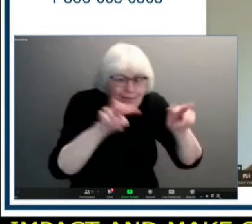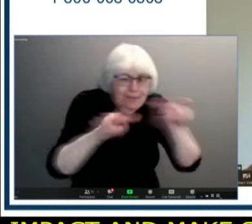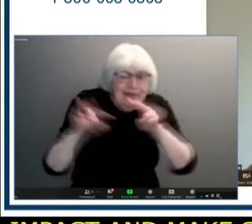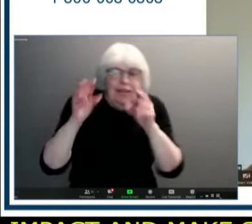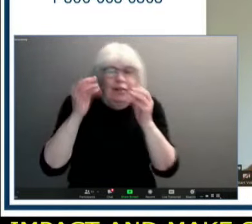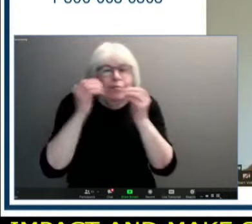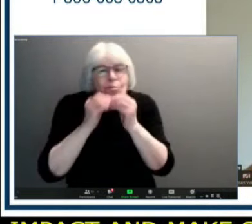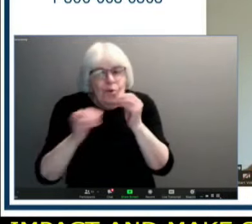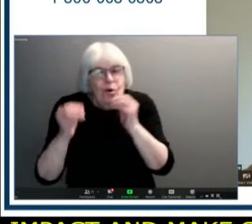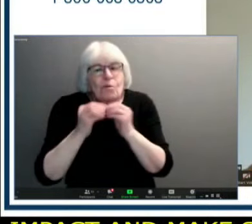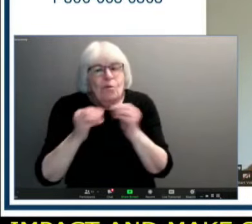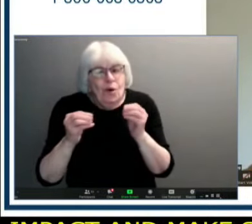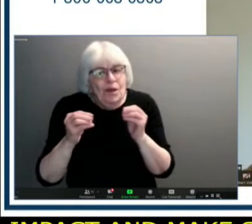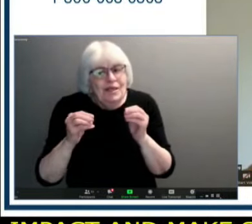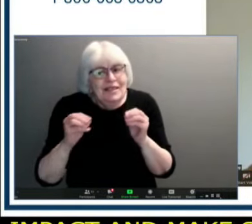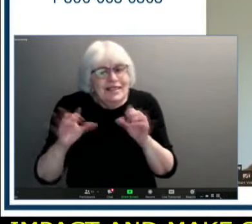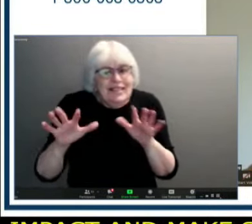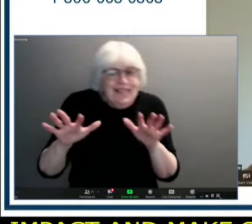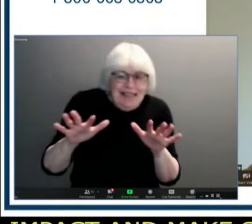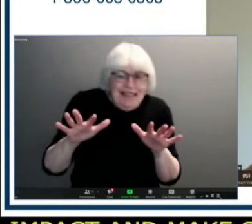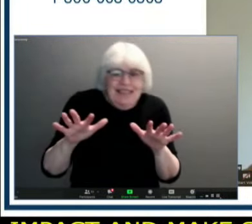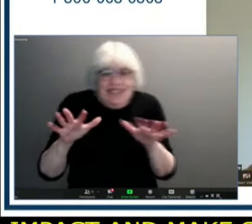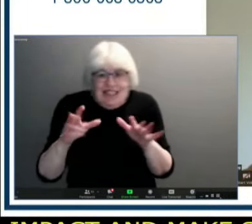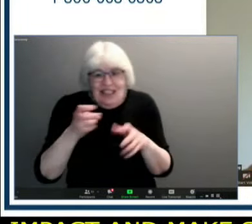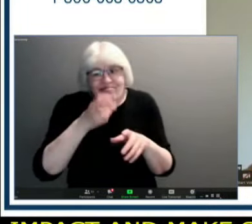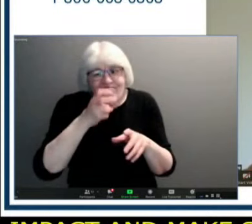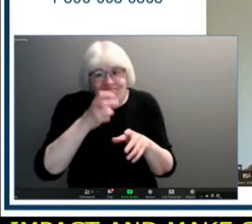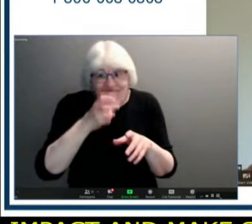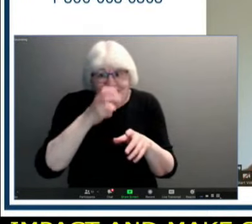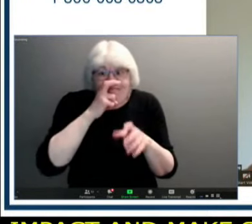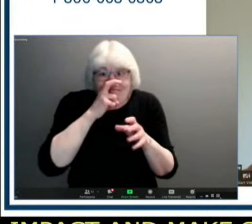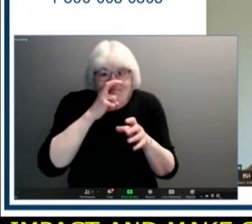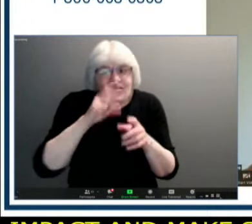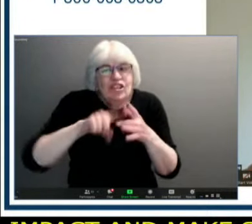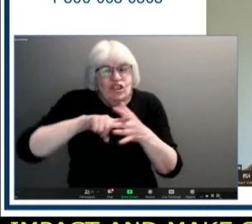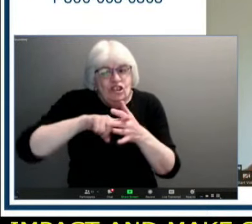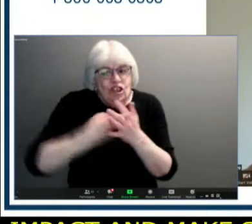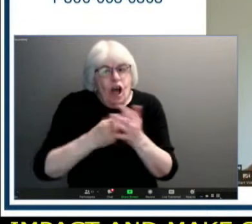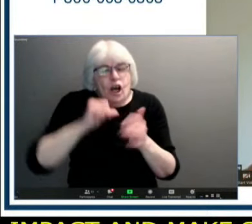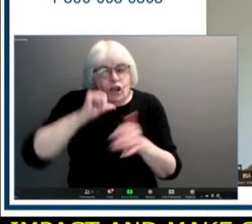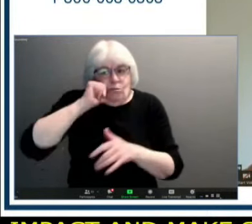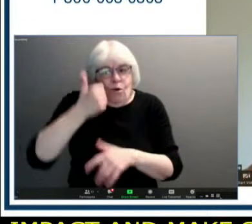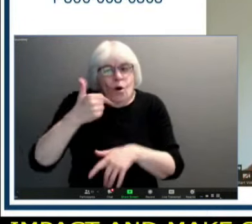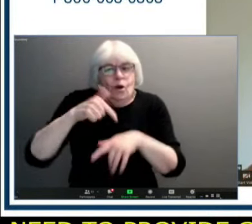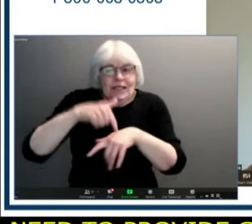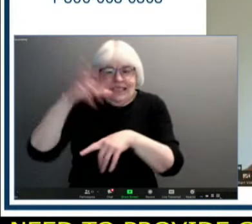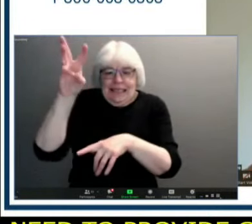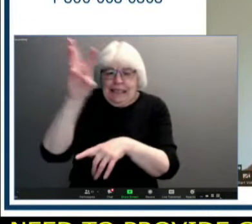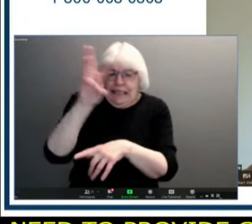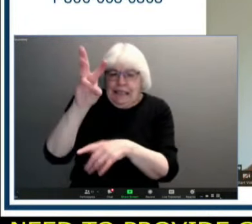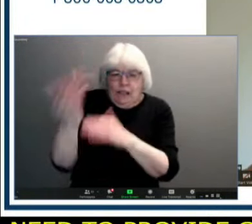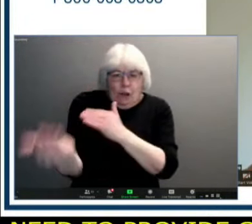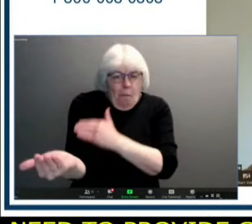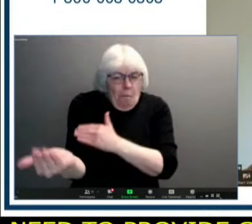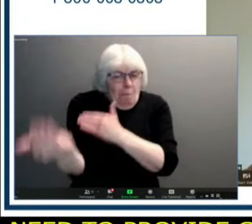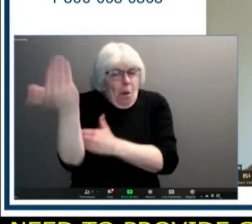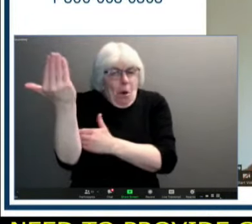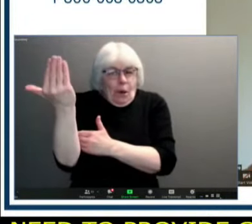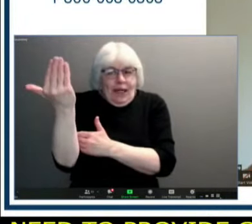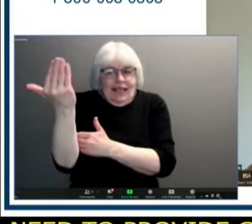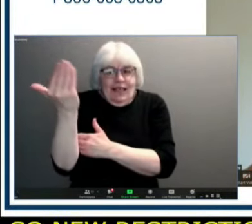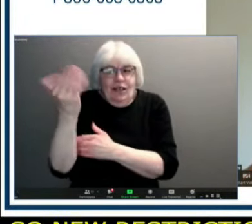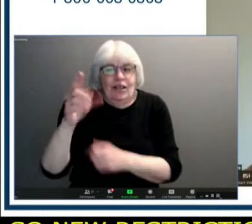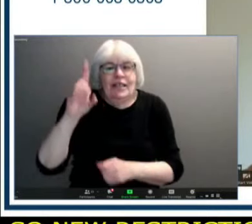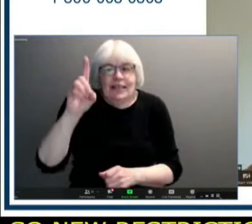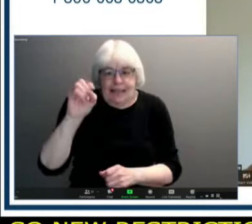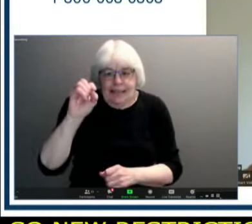effect at 6 a.m. on tomorrow, Wednesday, December 22nd, and will be in place at least